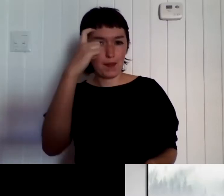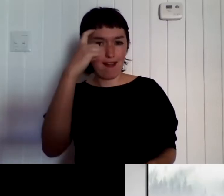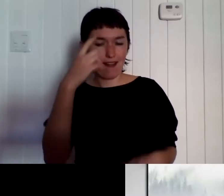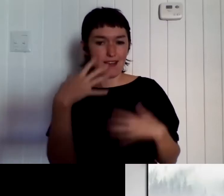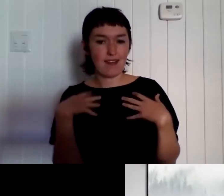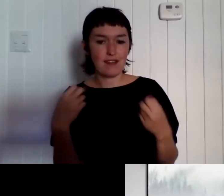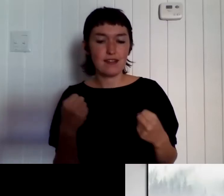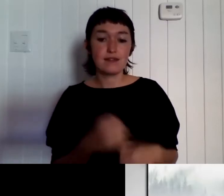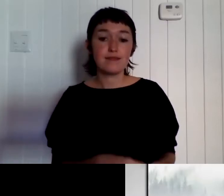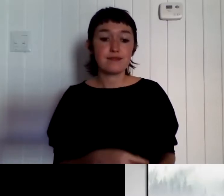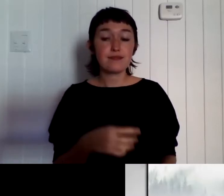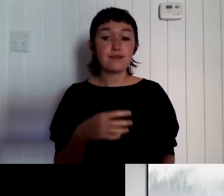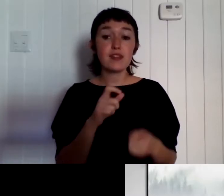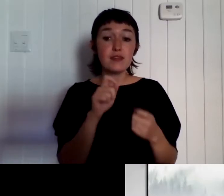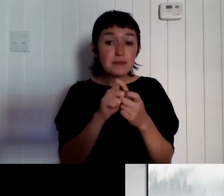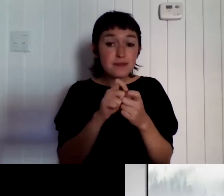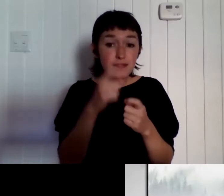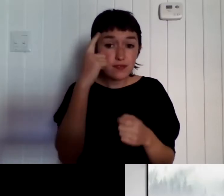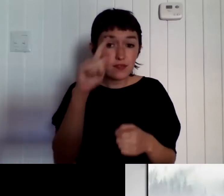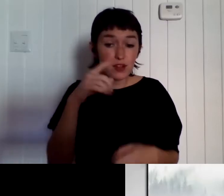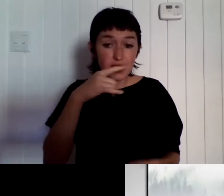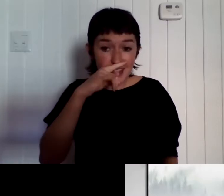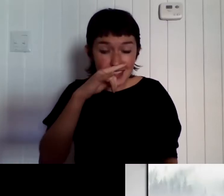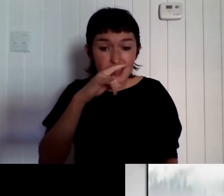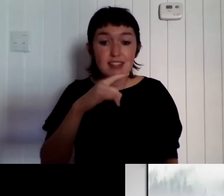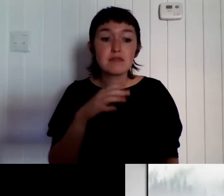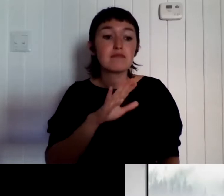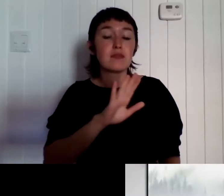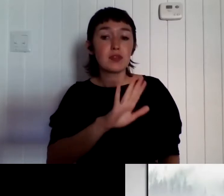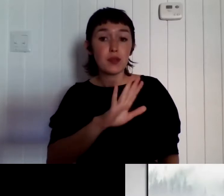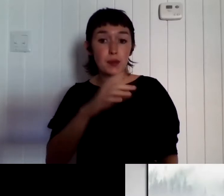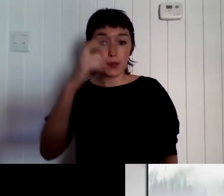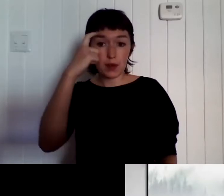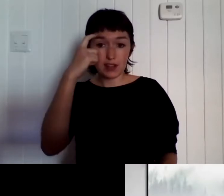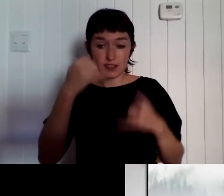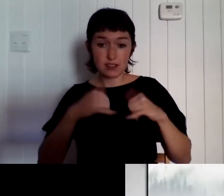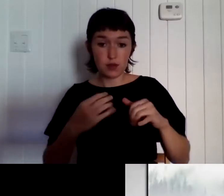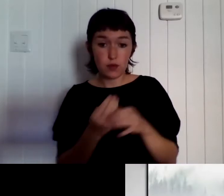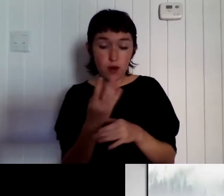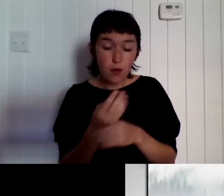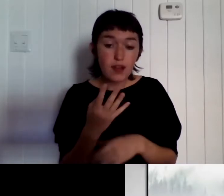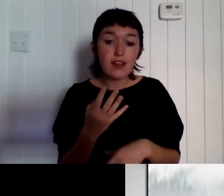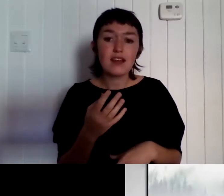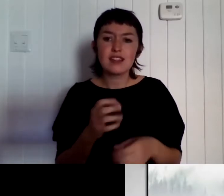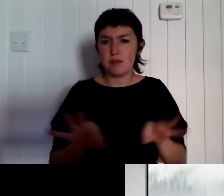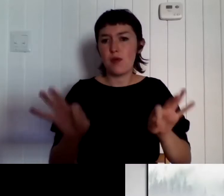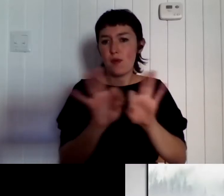whose brains are still growing, it's really important for them to do those things, like get regular activity